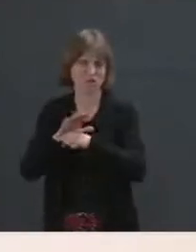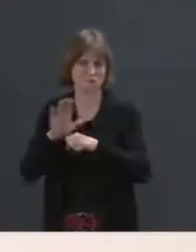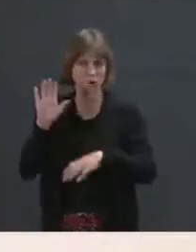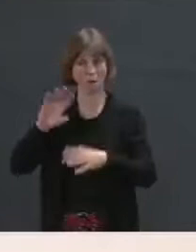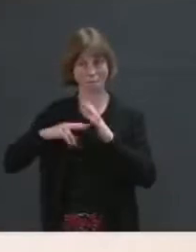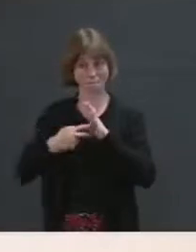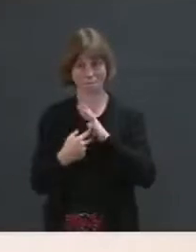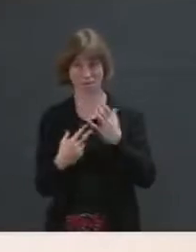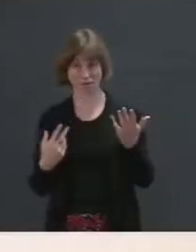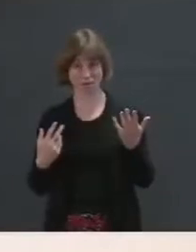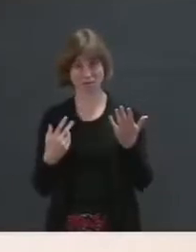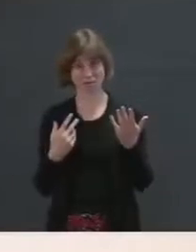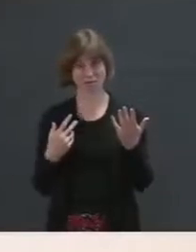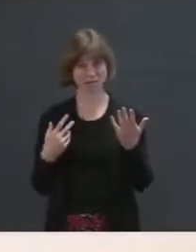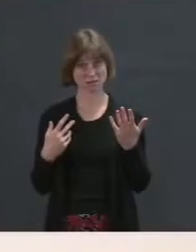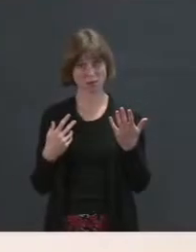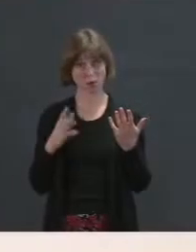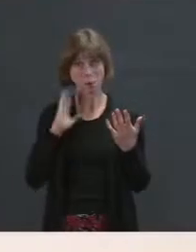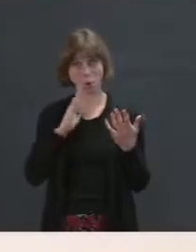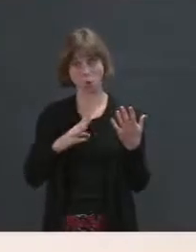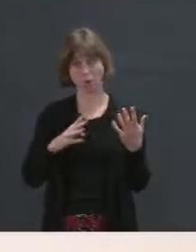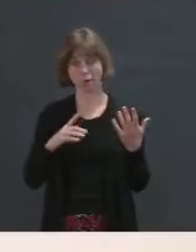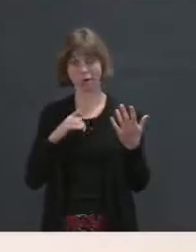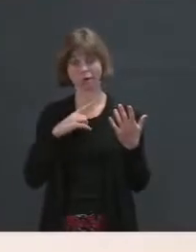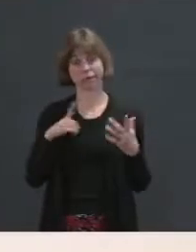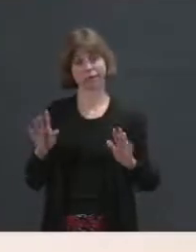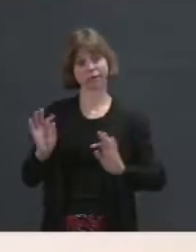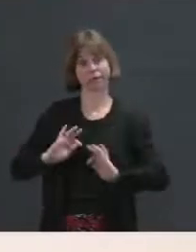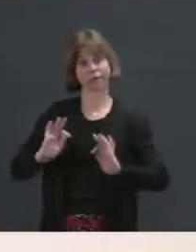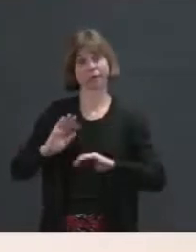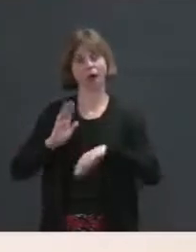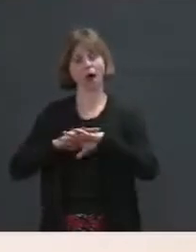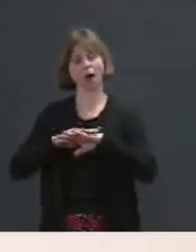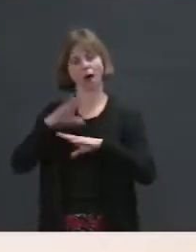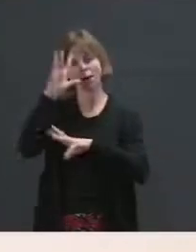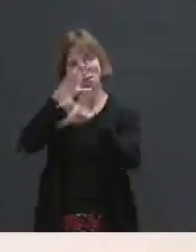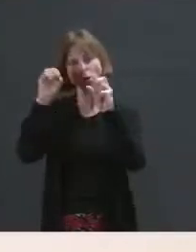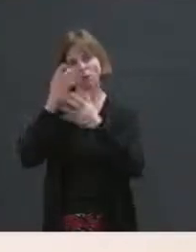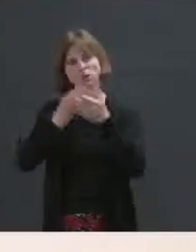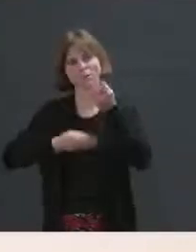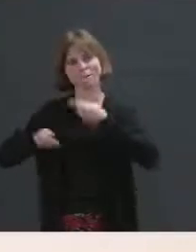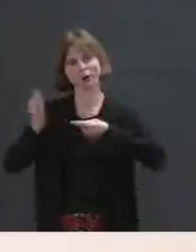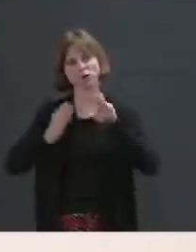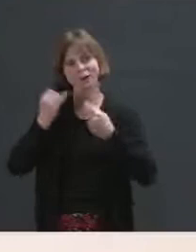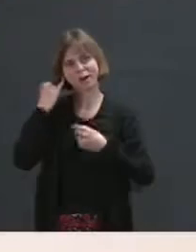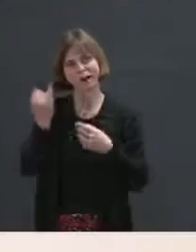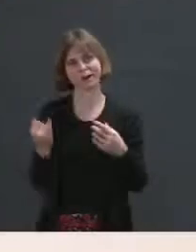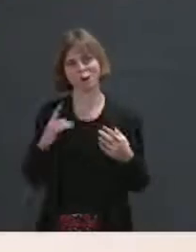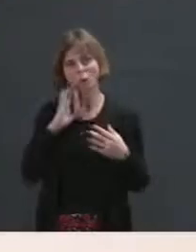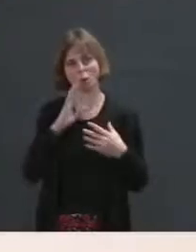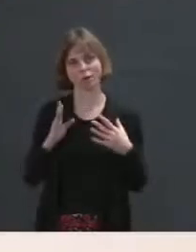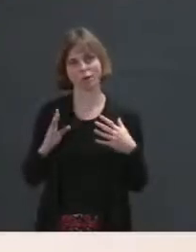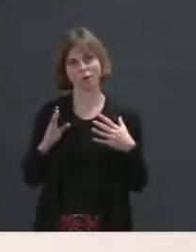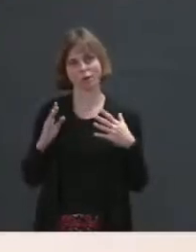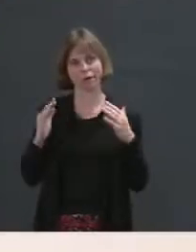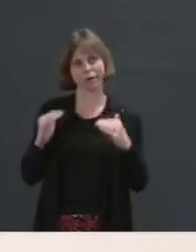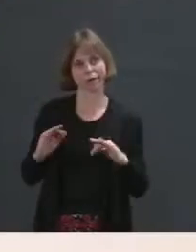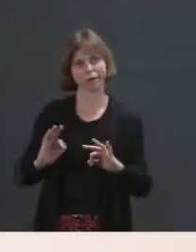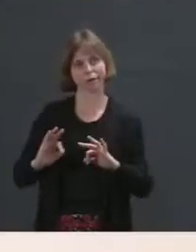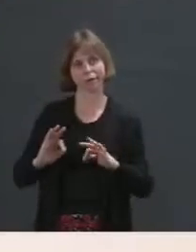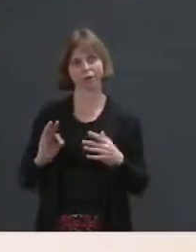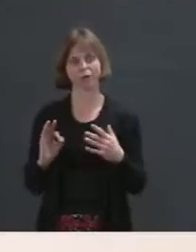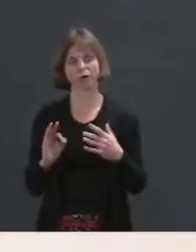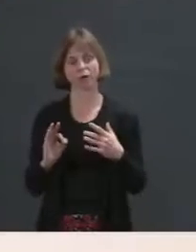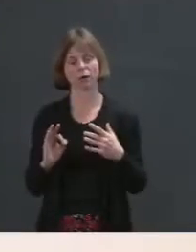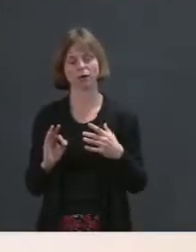this confirmation delayed? Well, as I noted a couple of times here, but it's worth repeating, Neera Tanden has a record of working with